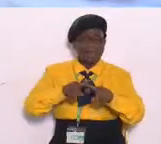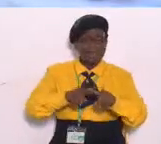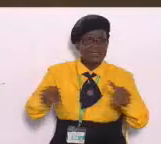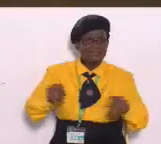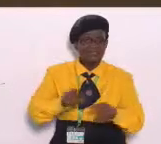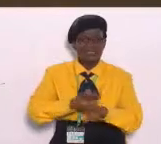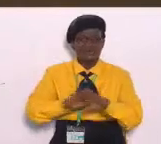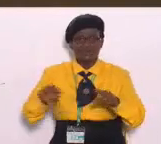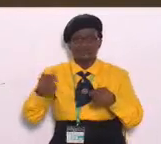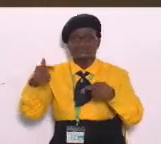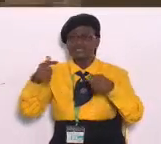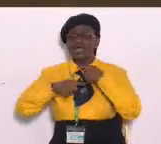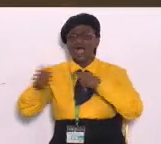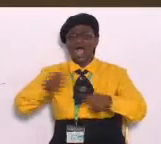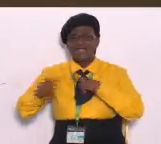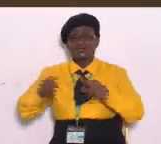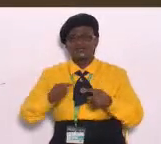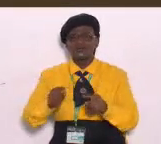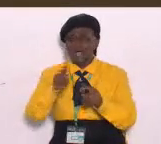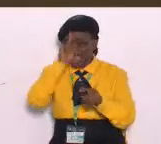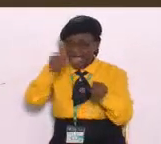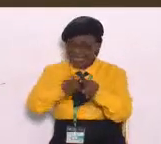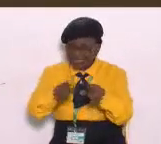argue. Agree.